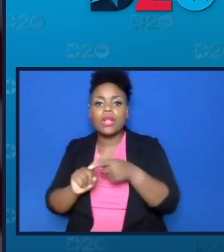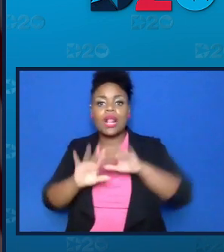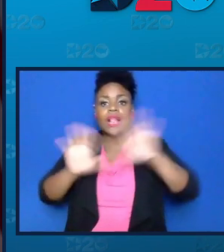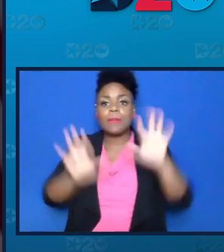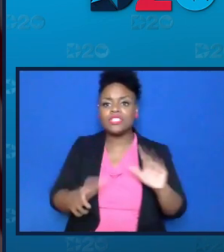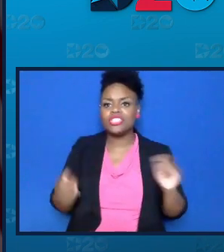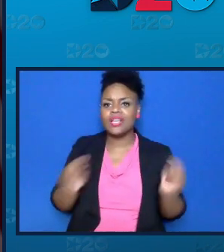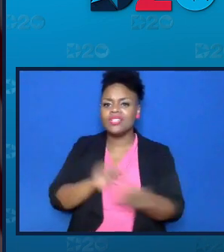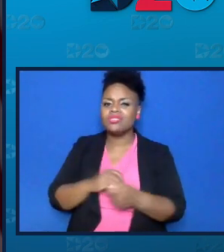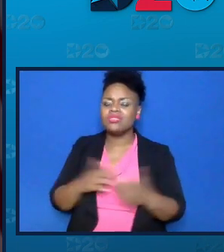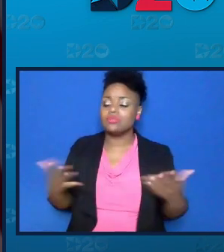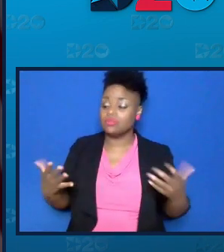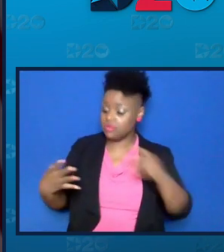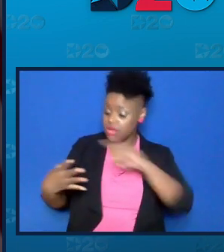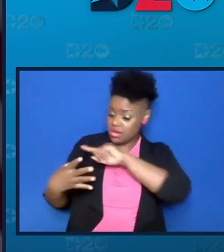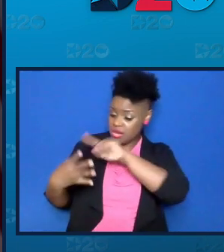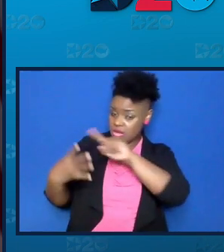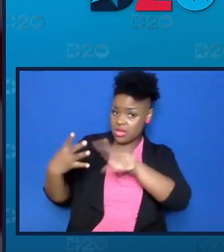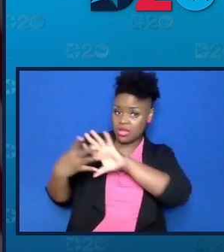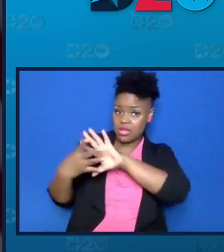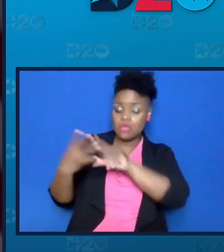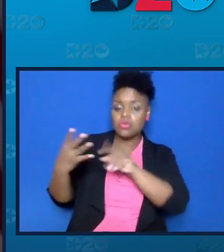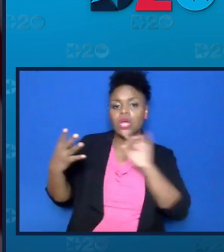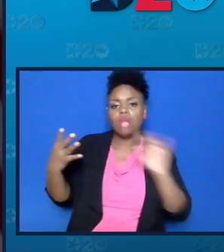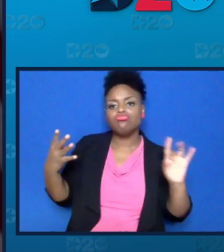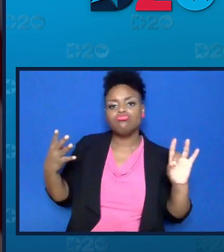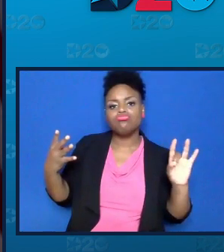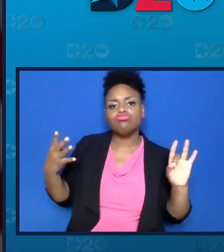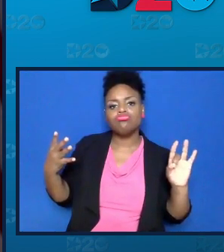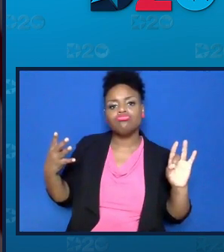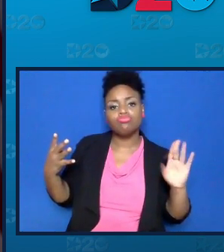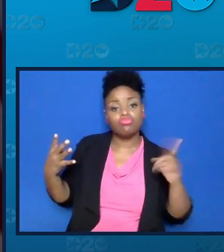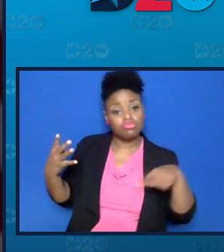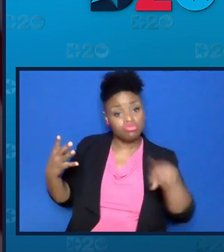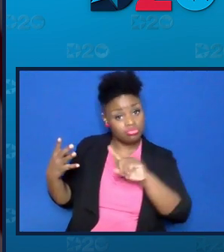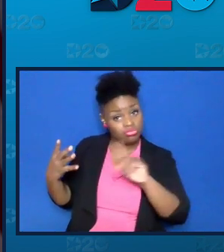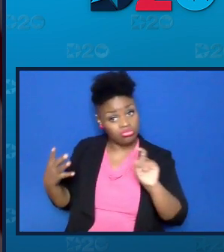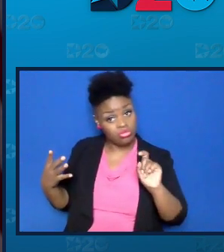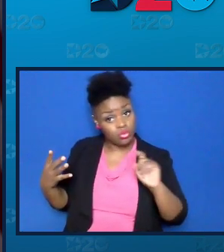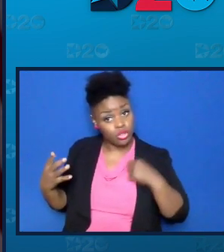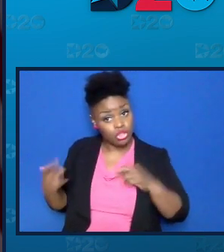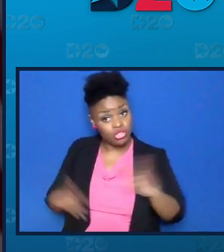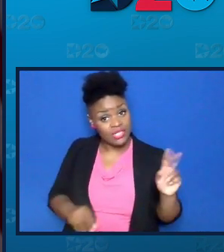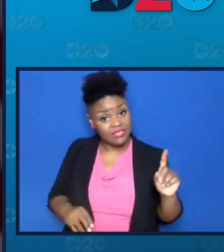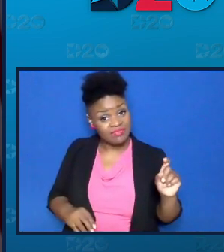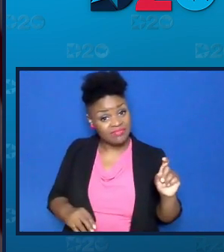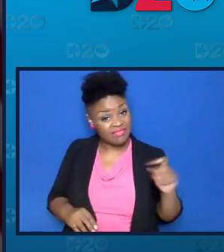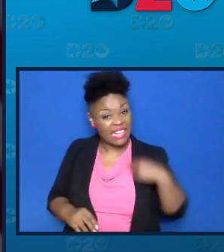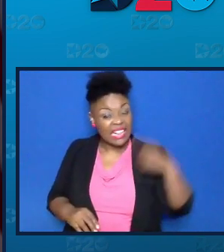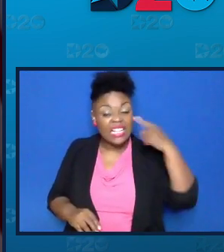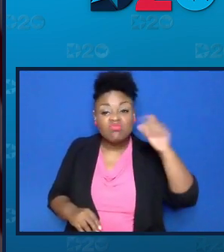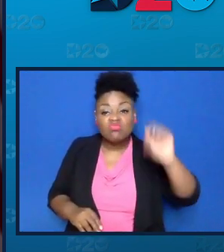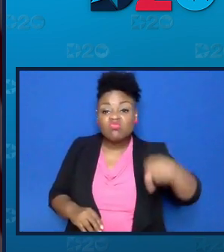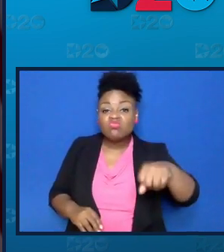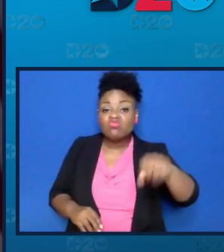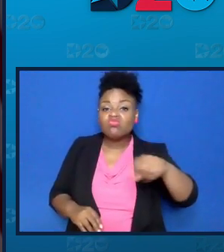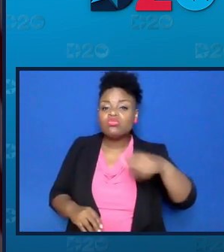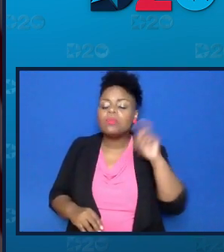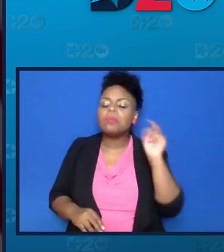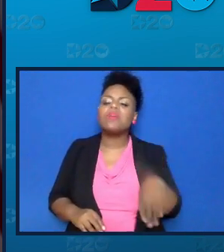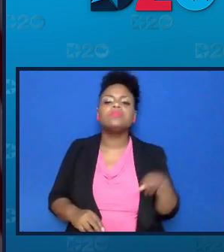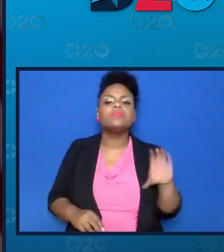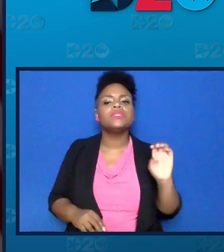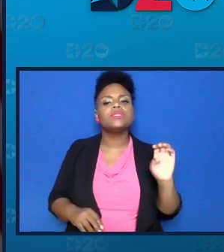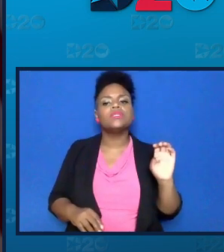So the question for us is simple. Are we ready? I believe we are. We must be. You